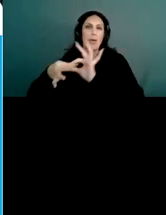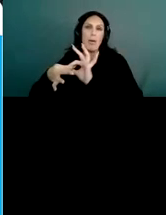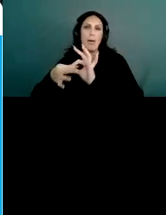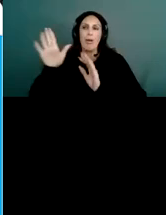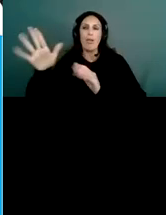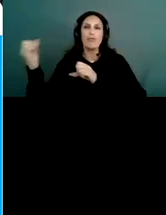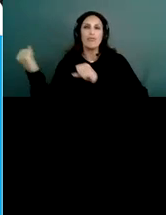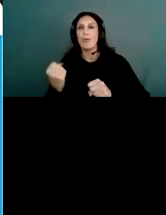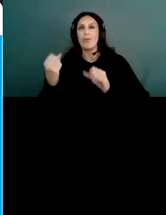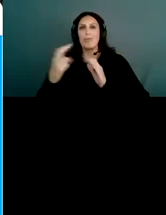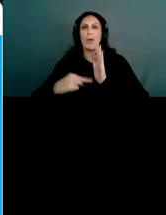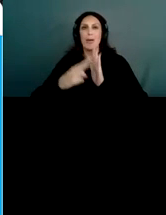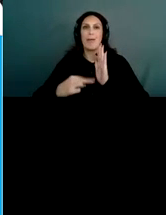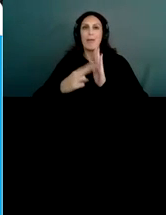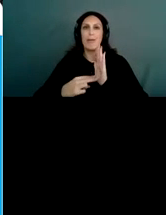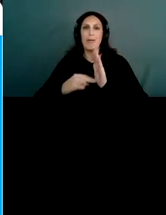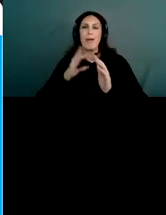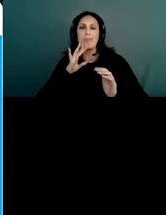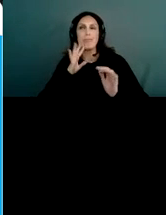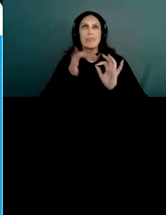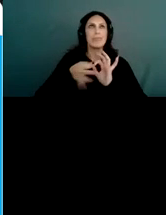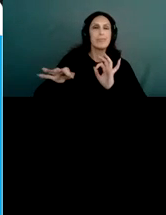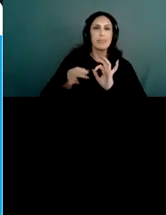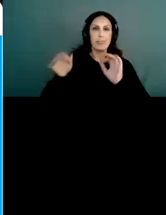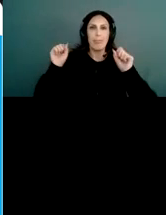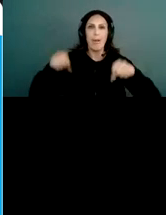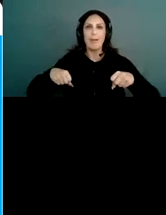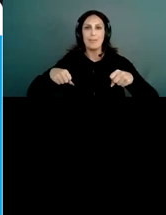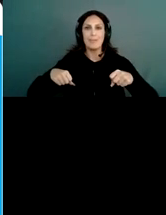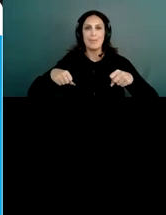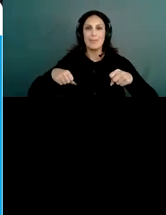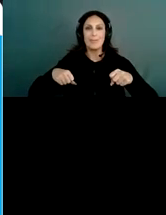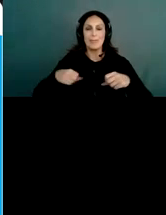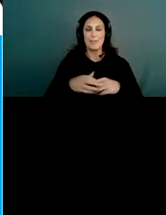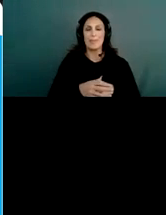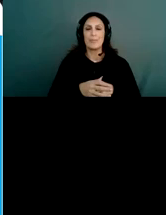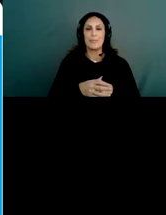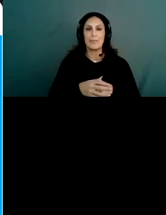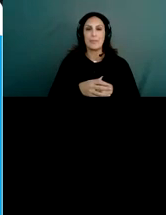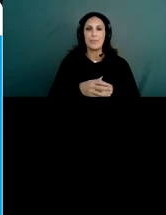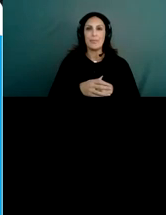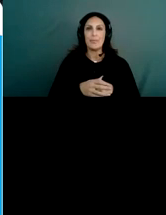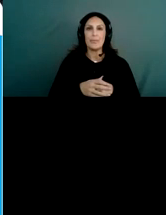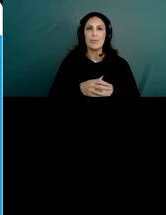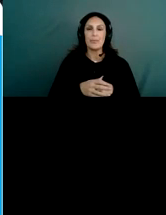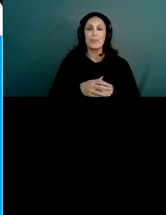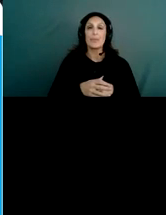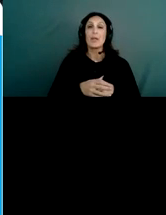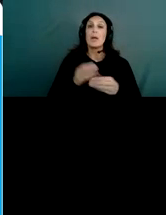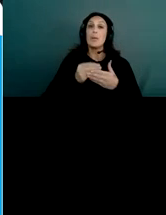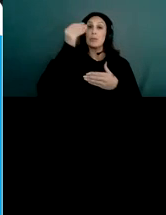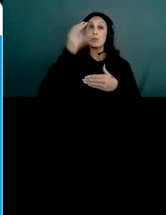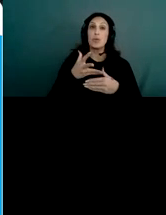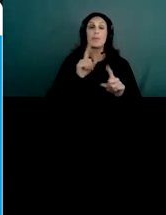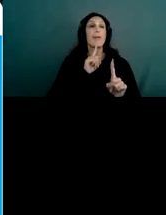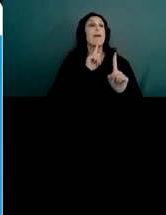based on a student's performance. All students begin in the standard step of instruction. Each time the student answers an